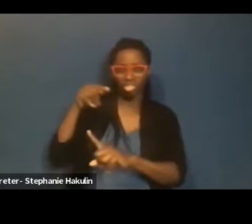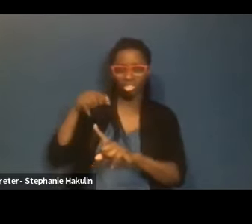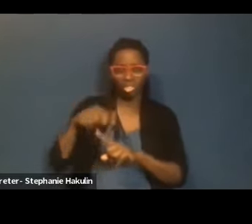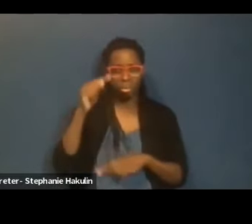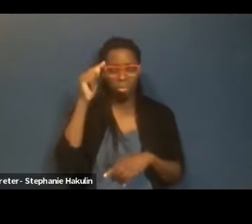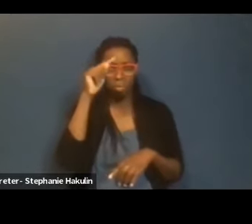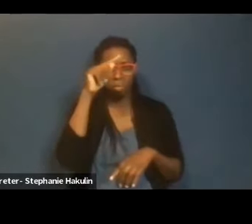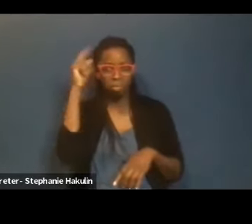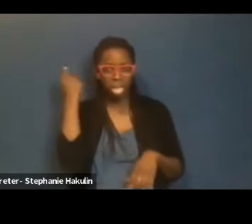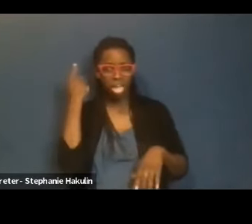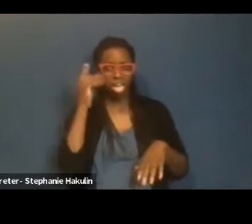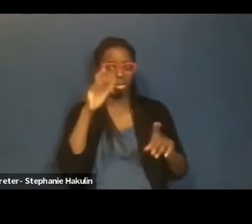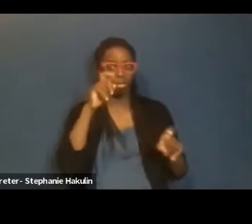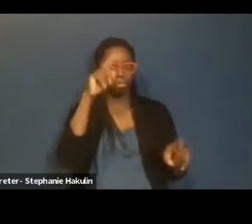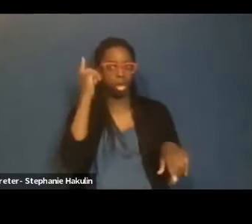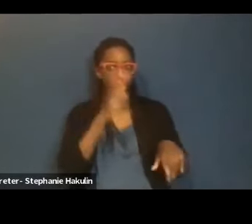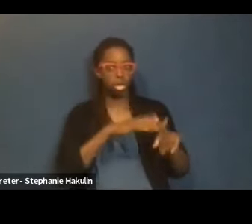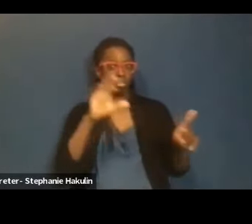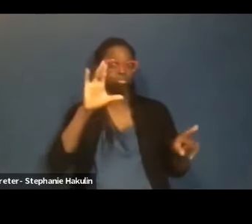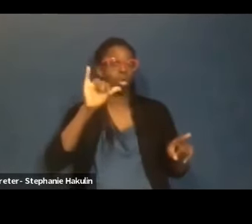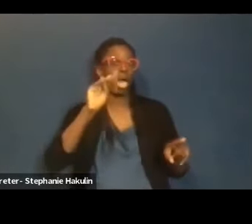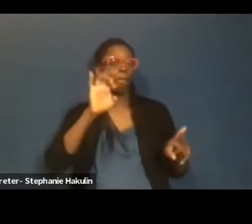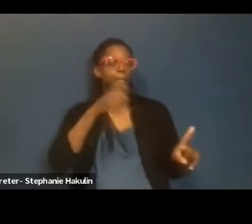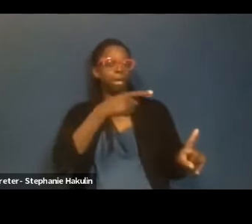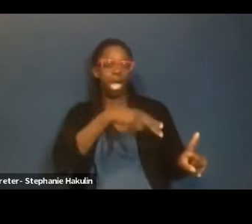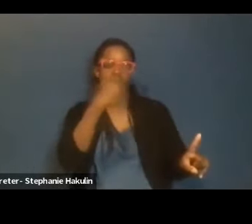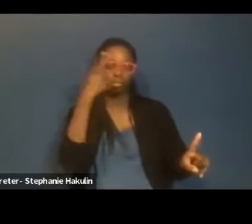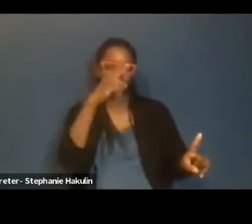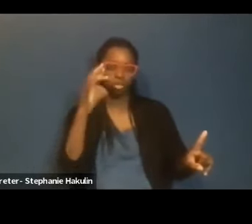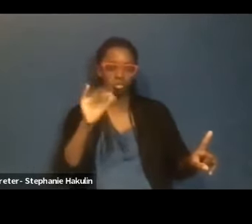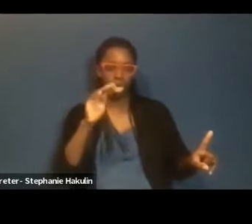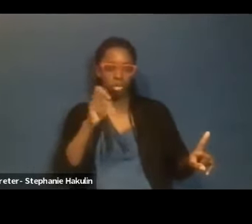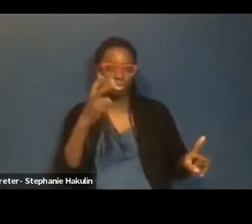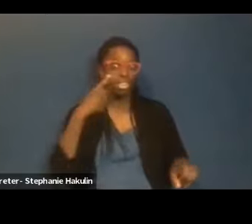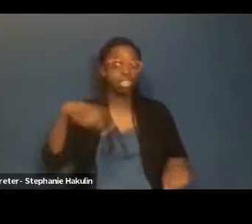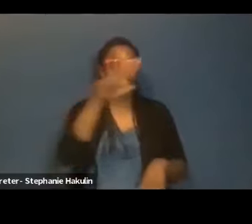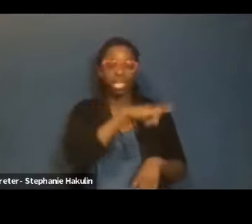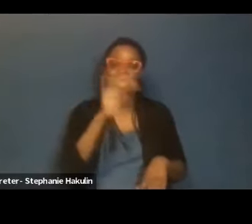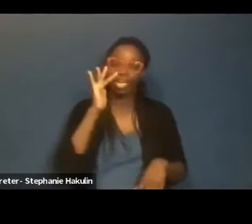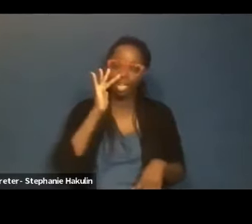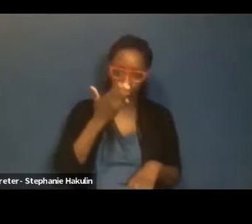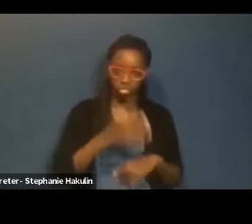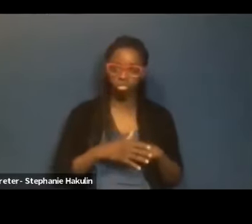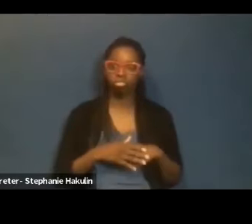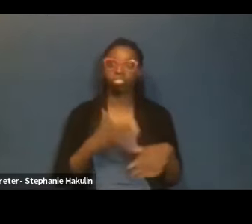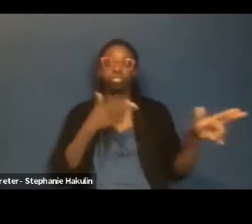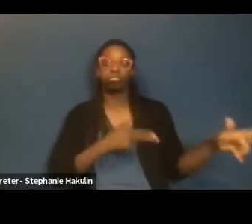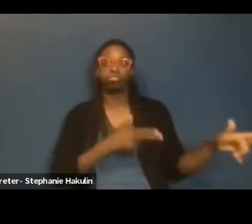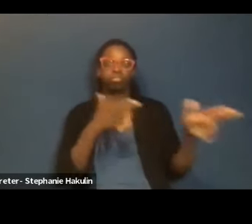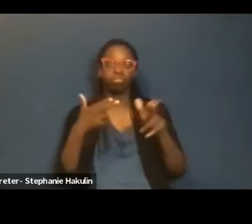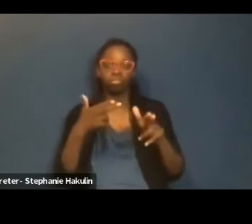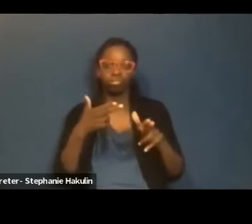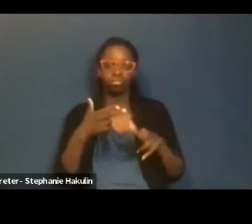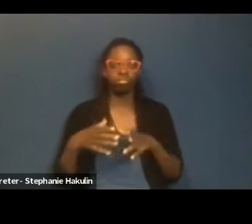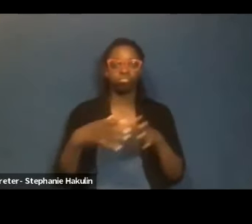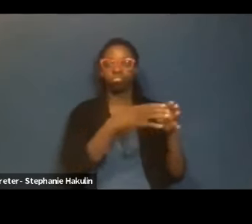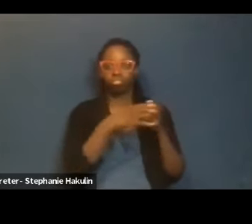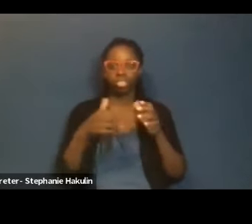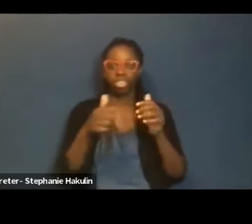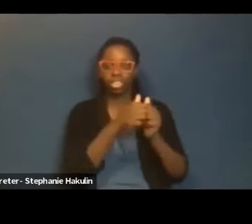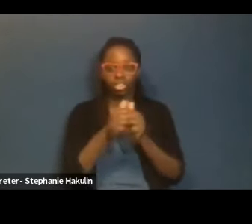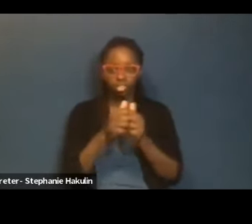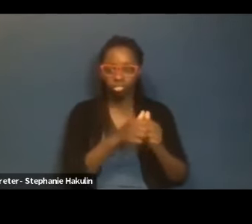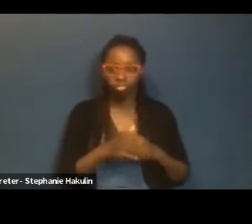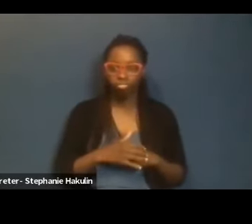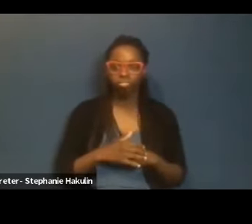see, the niggas often roam in packs. Y'all beady stones in y'all cage, y'all call four corners getting home. No wonder these four corners